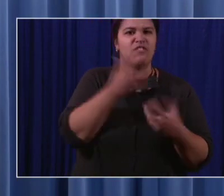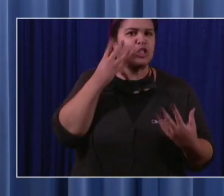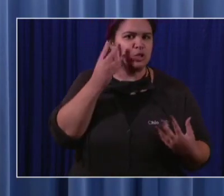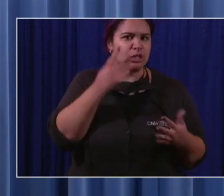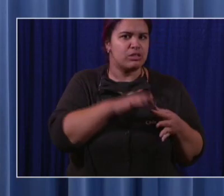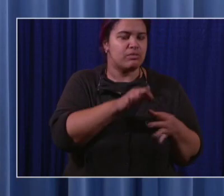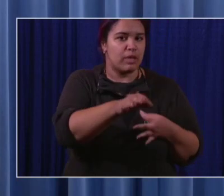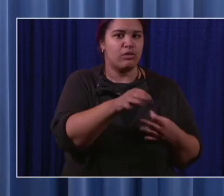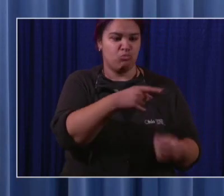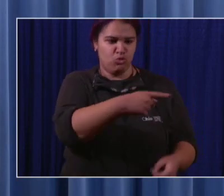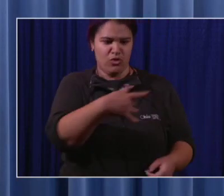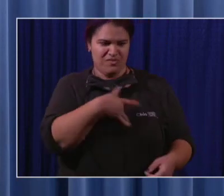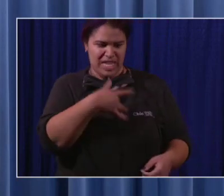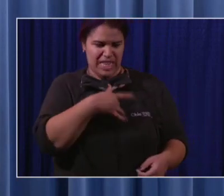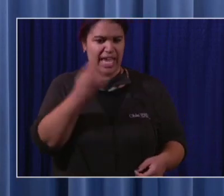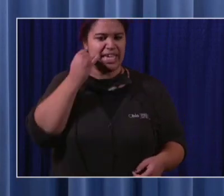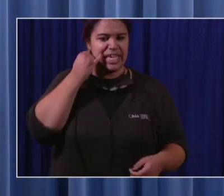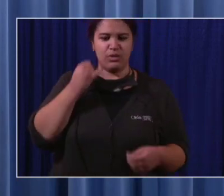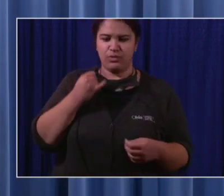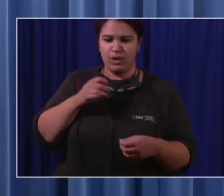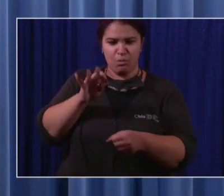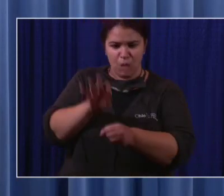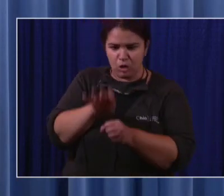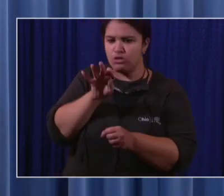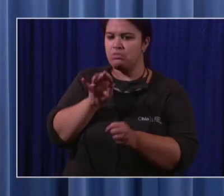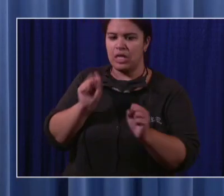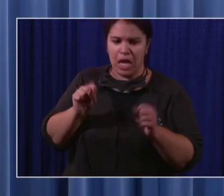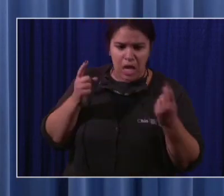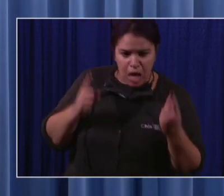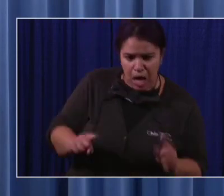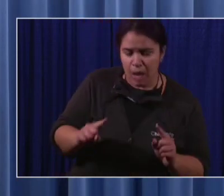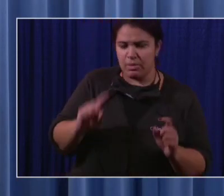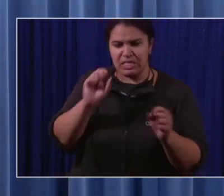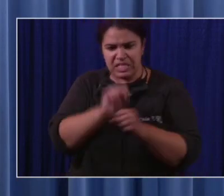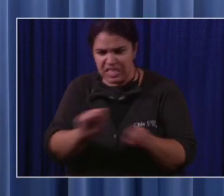time? Would you entertain the idea of delaying it in November?